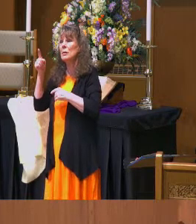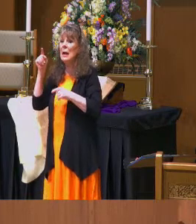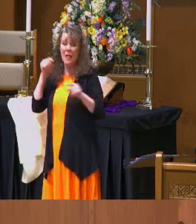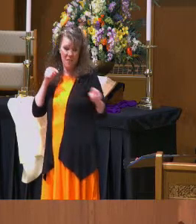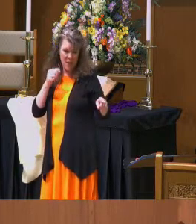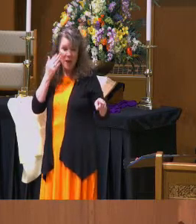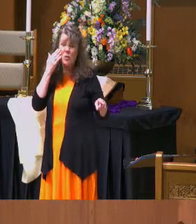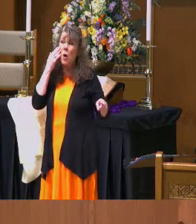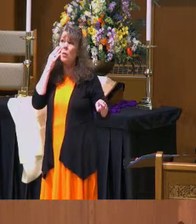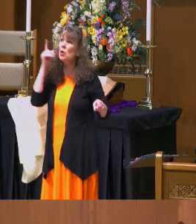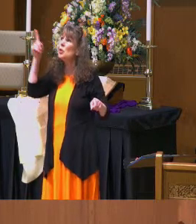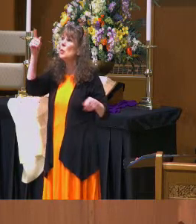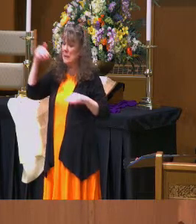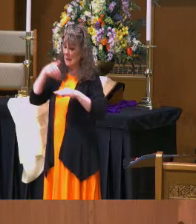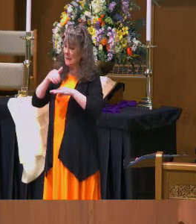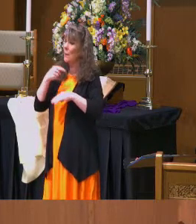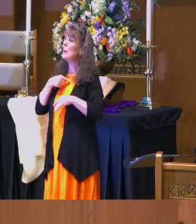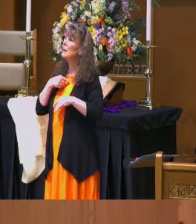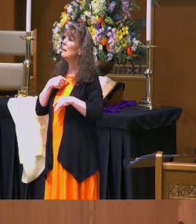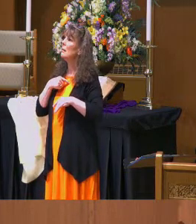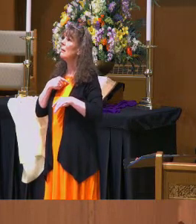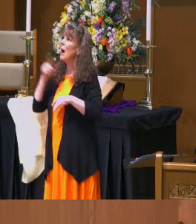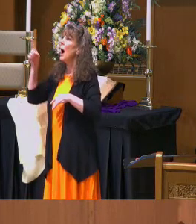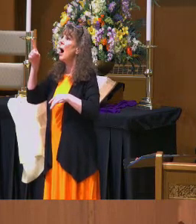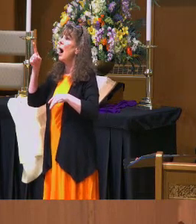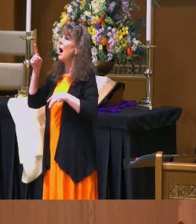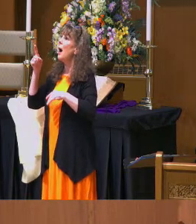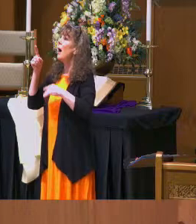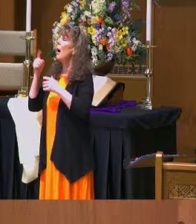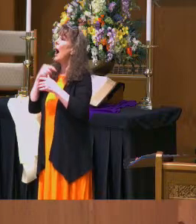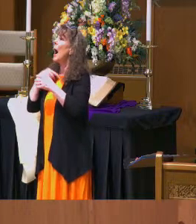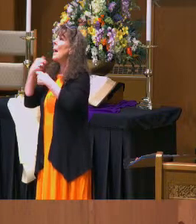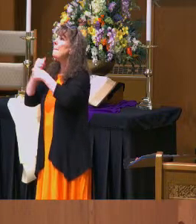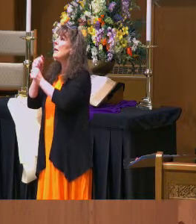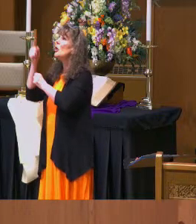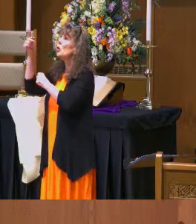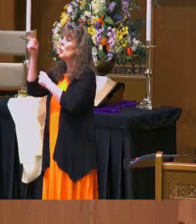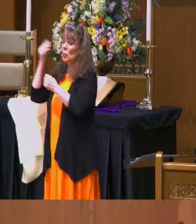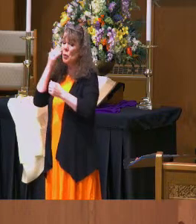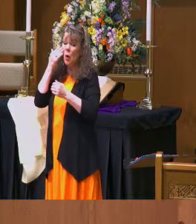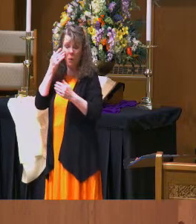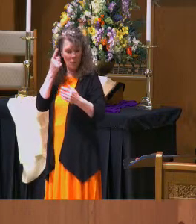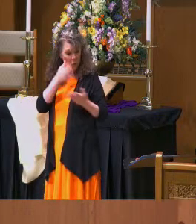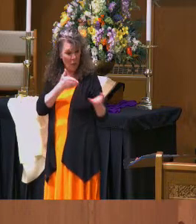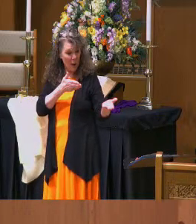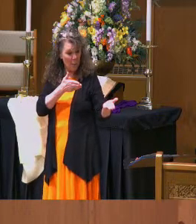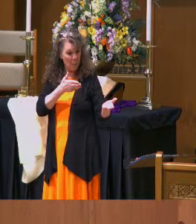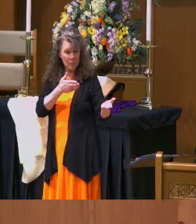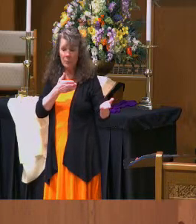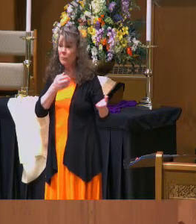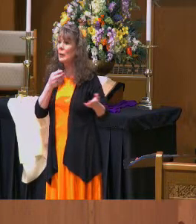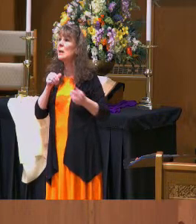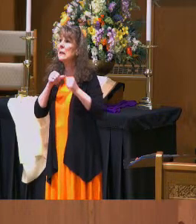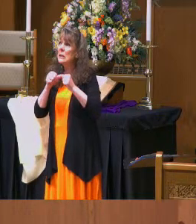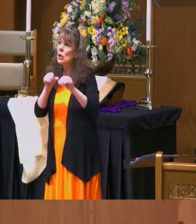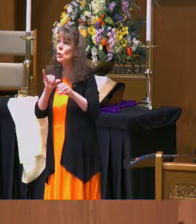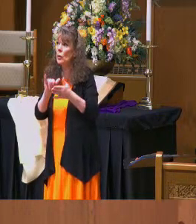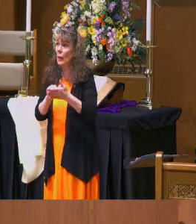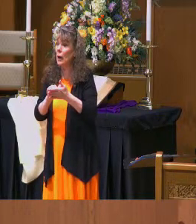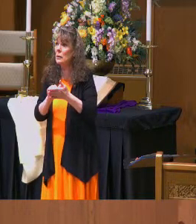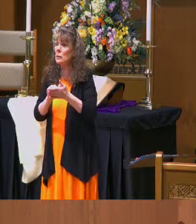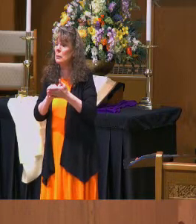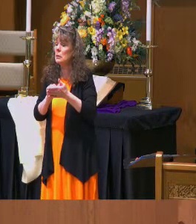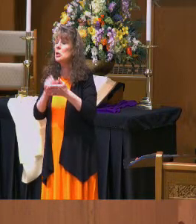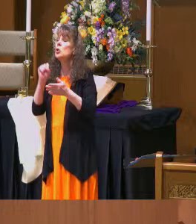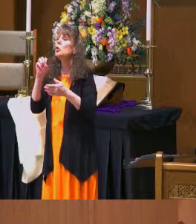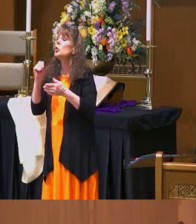have sent me. I have made you known to them and will continue to make you known, in order that